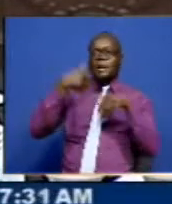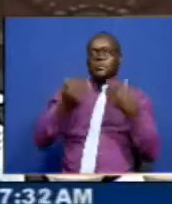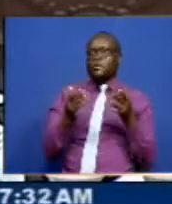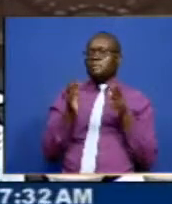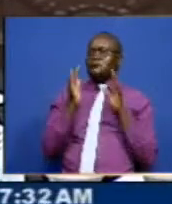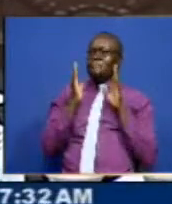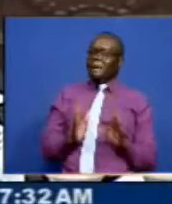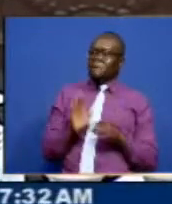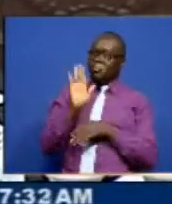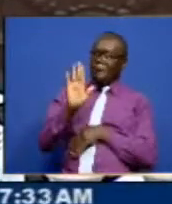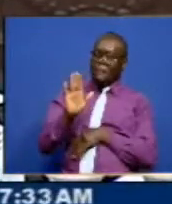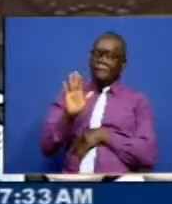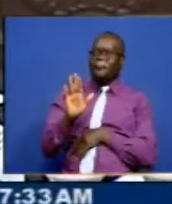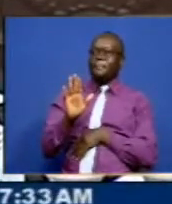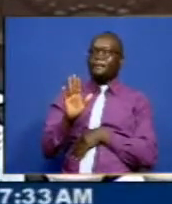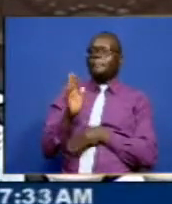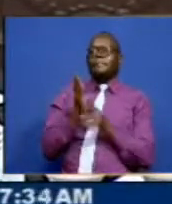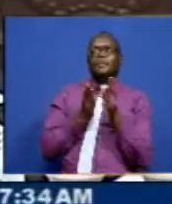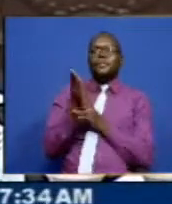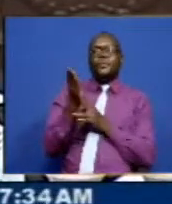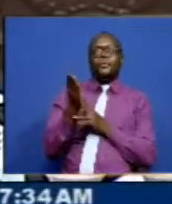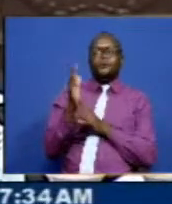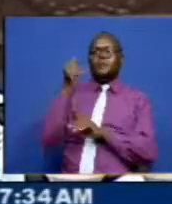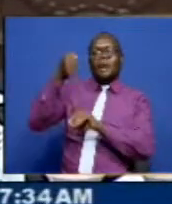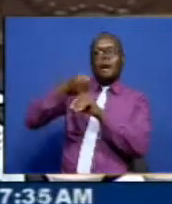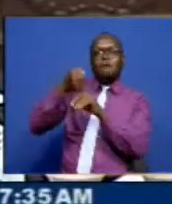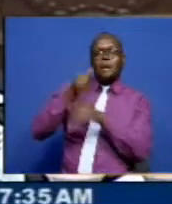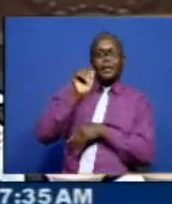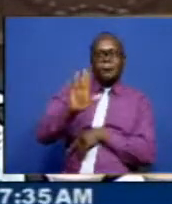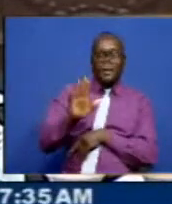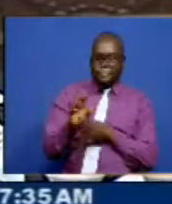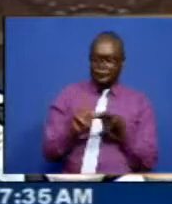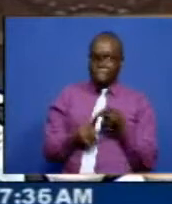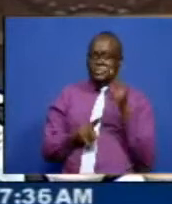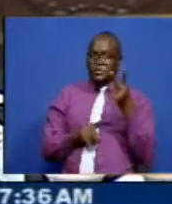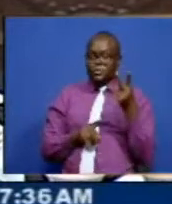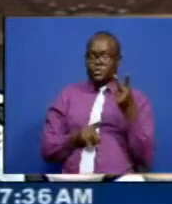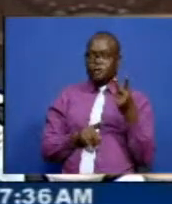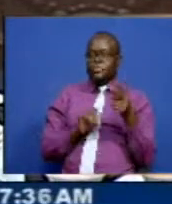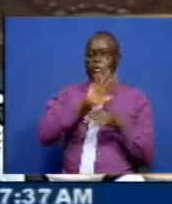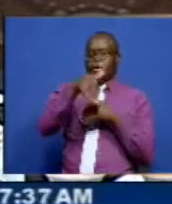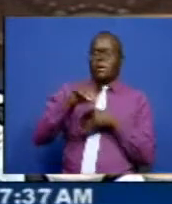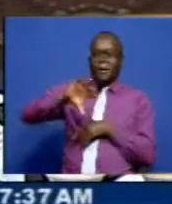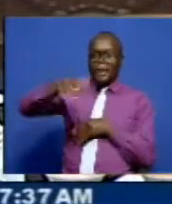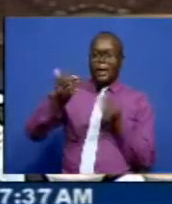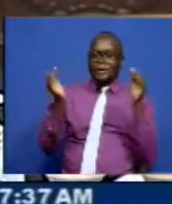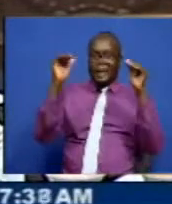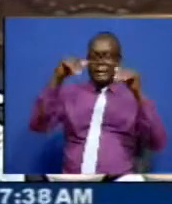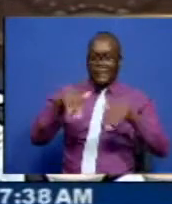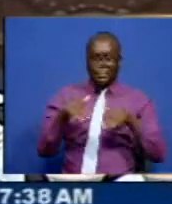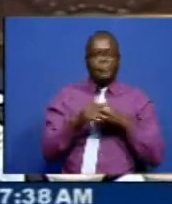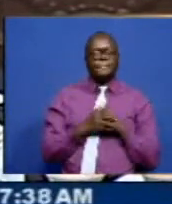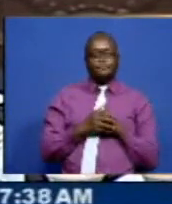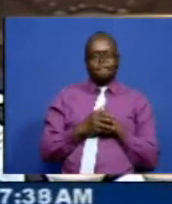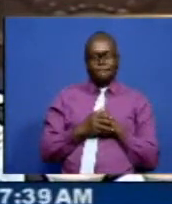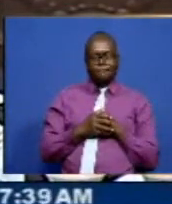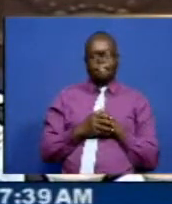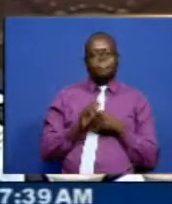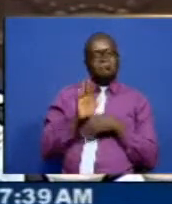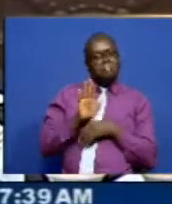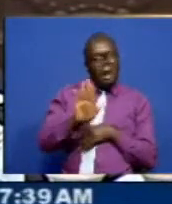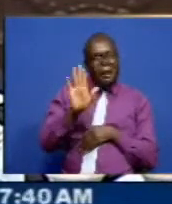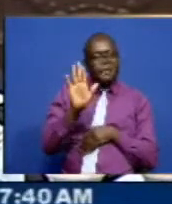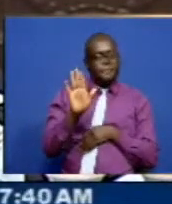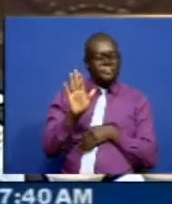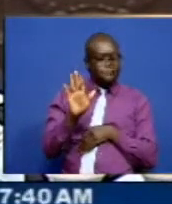person and by advocates. B, for the County Assembly, the designation